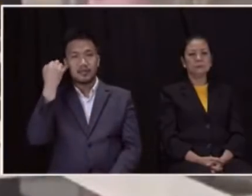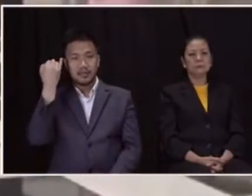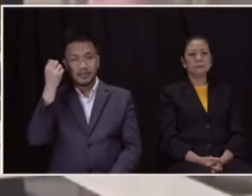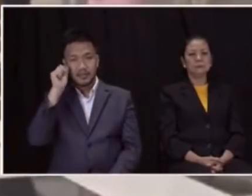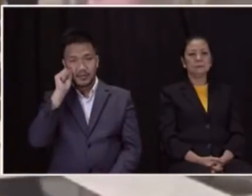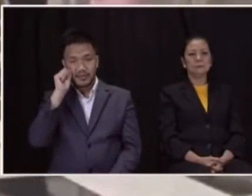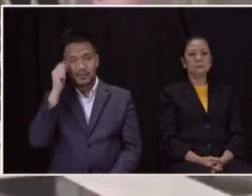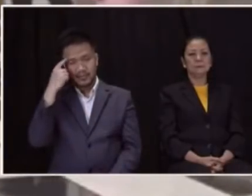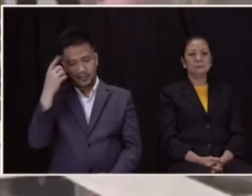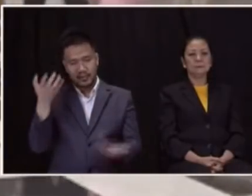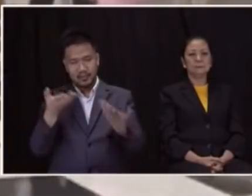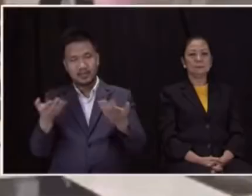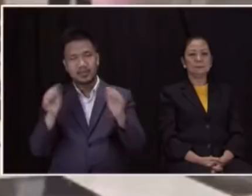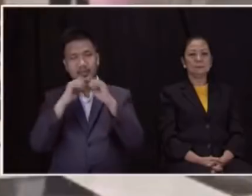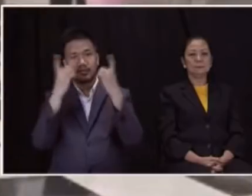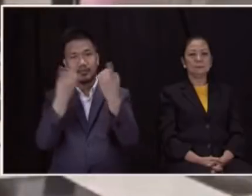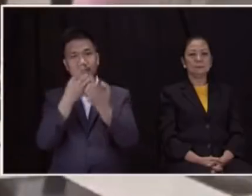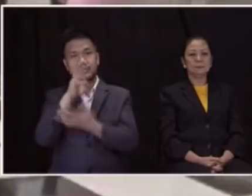Manila.